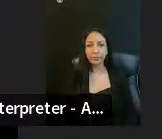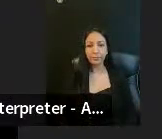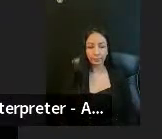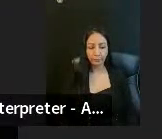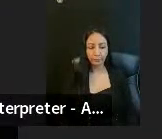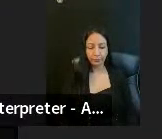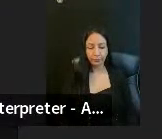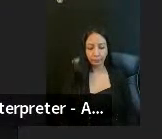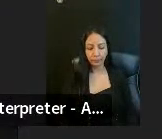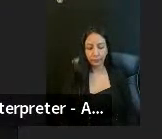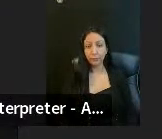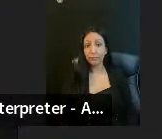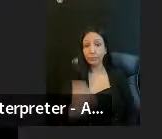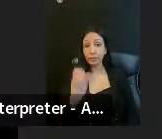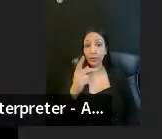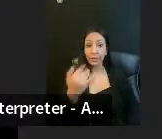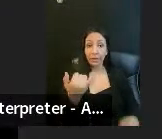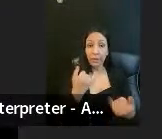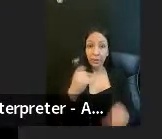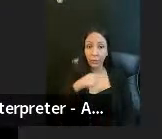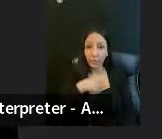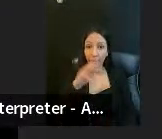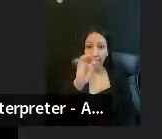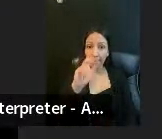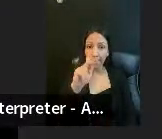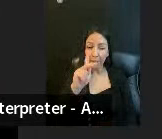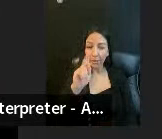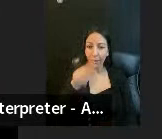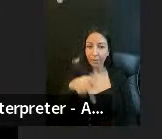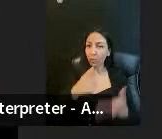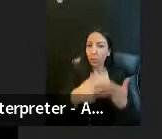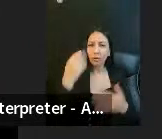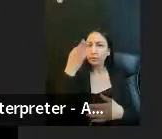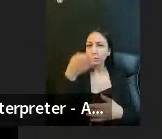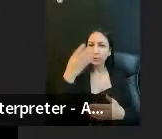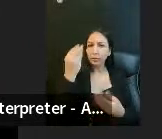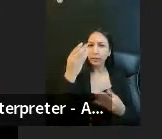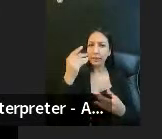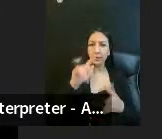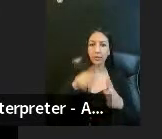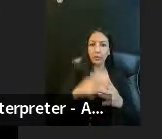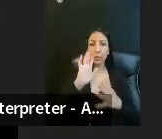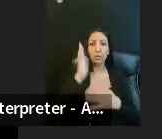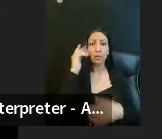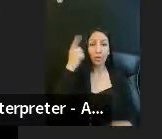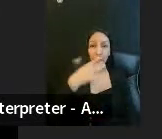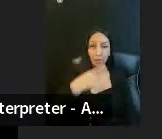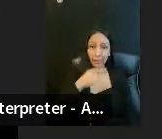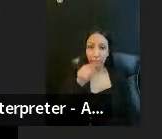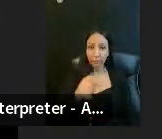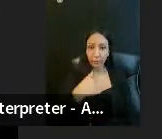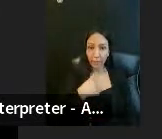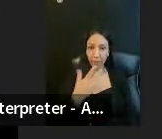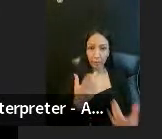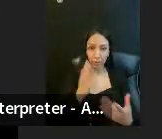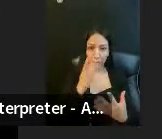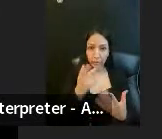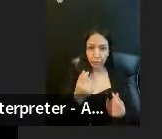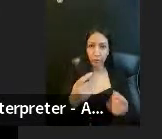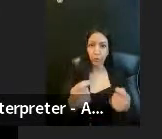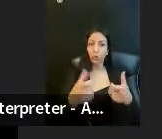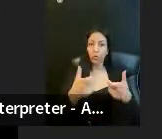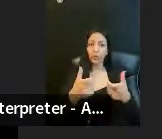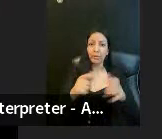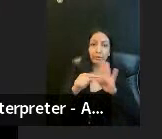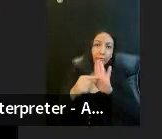Okay, so we're now in a mock-up of what the future data tool is going to look like. And I'm going to do a quick